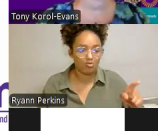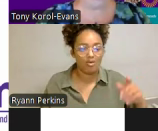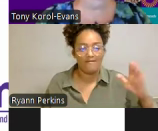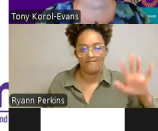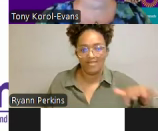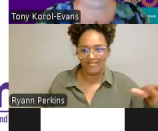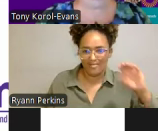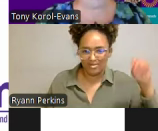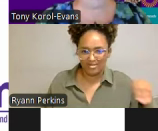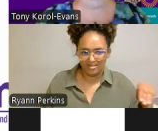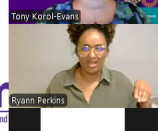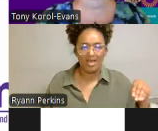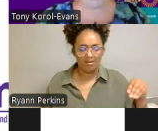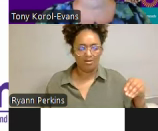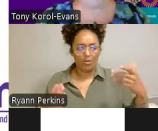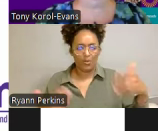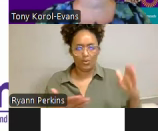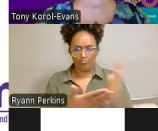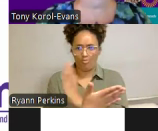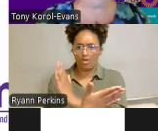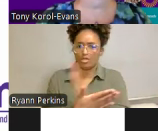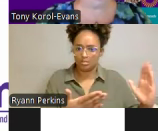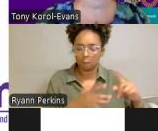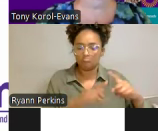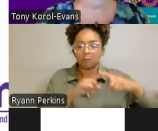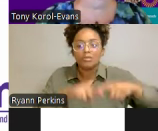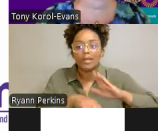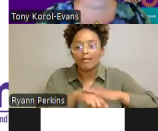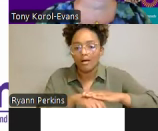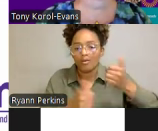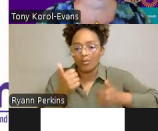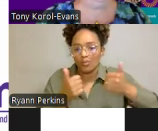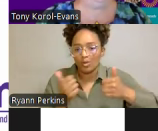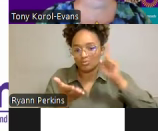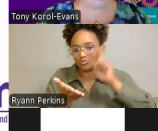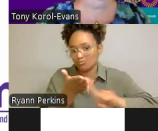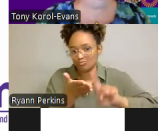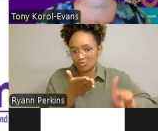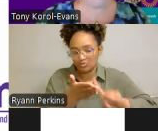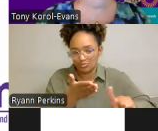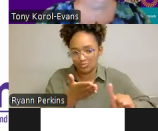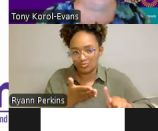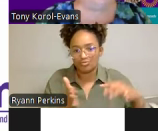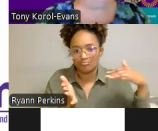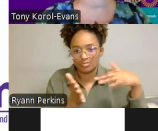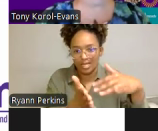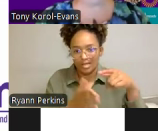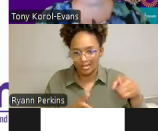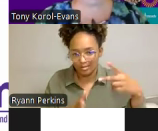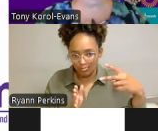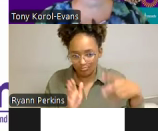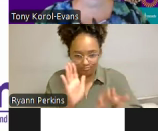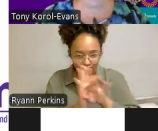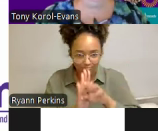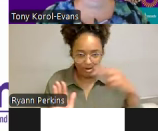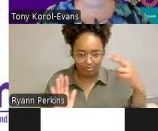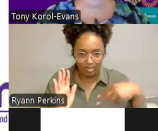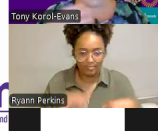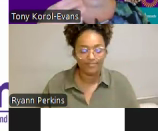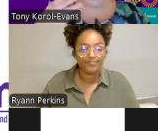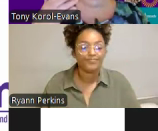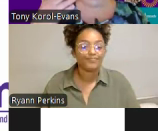reading. It will tell you that that is, excuse me,